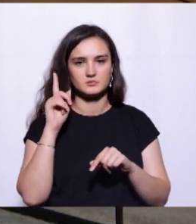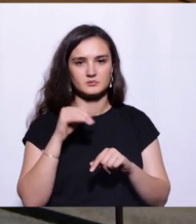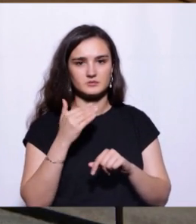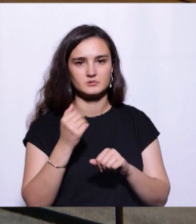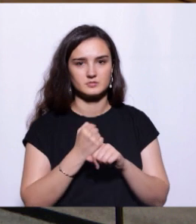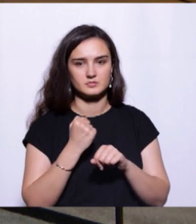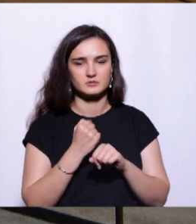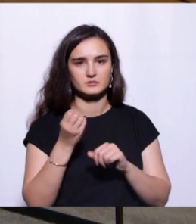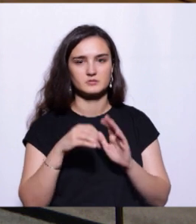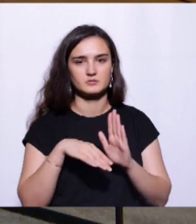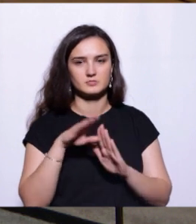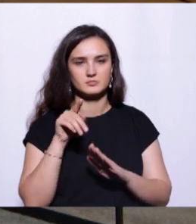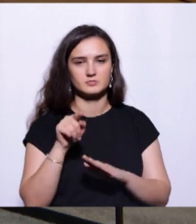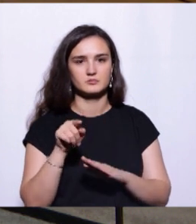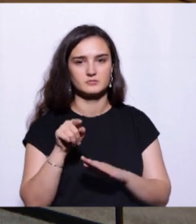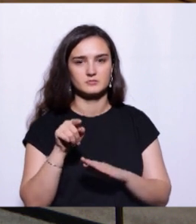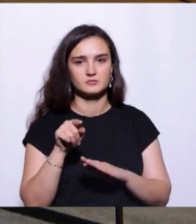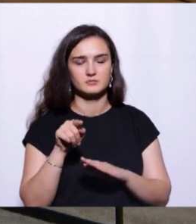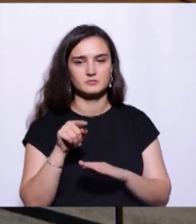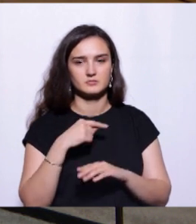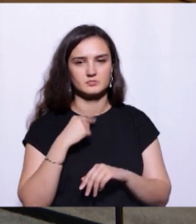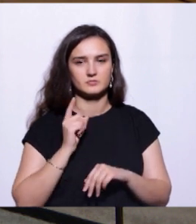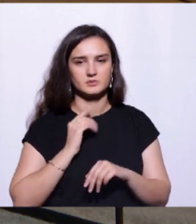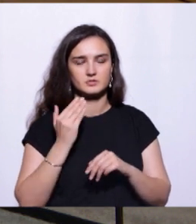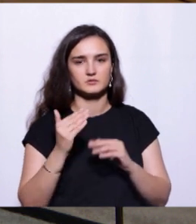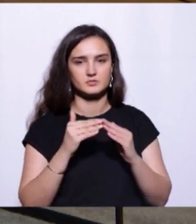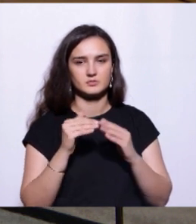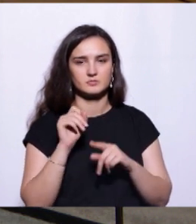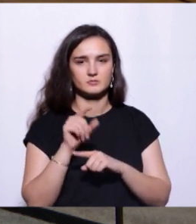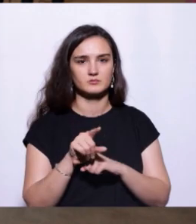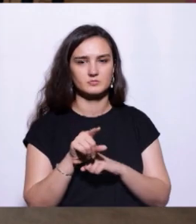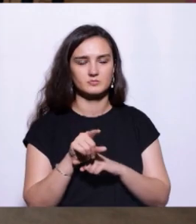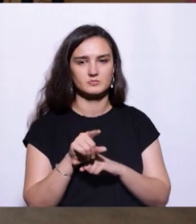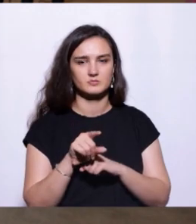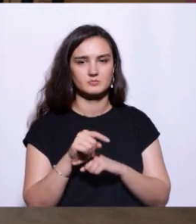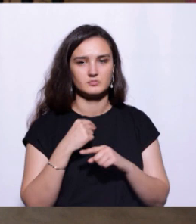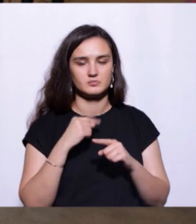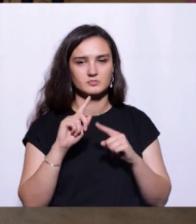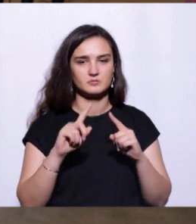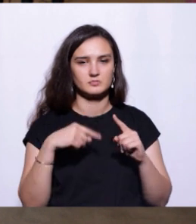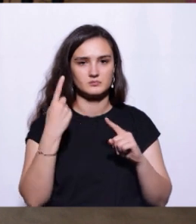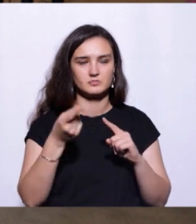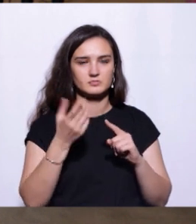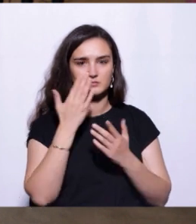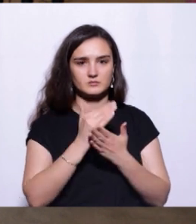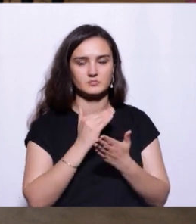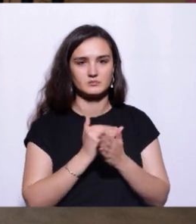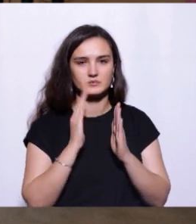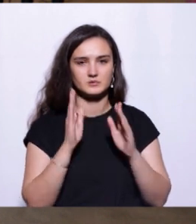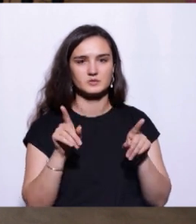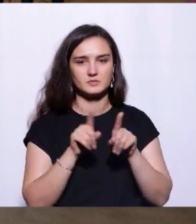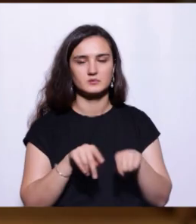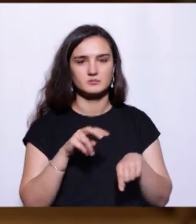can do much better than us. We are waiting for your homeworks. Our next topic will be